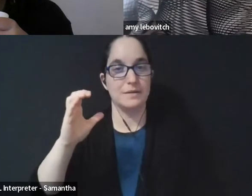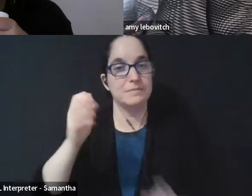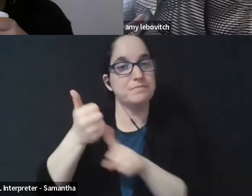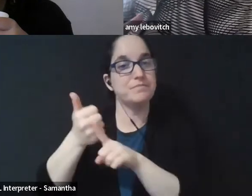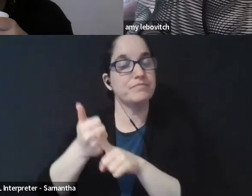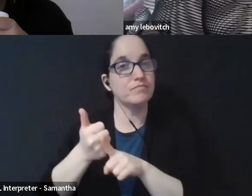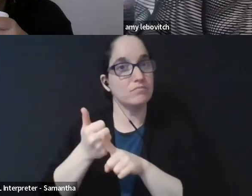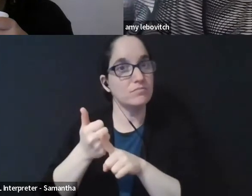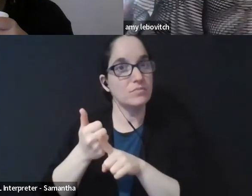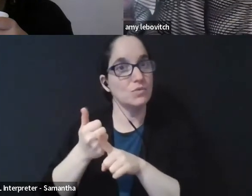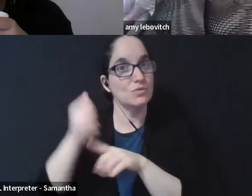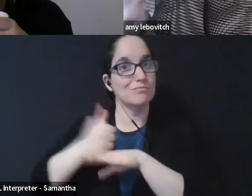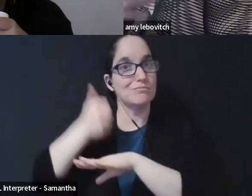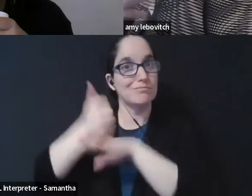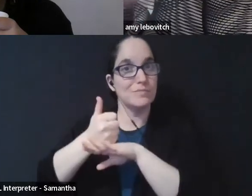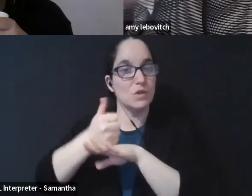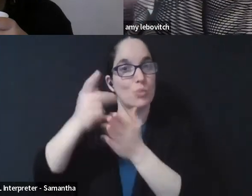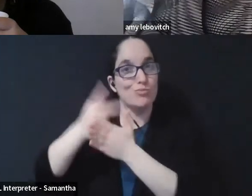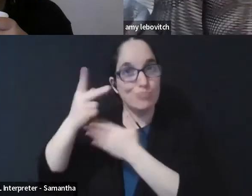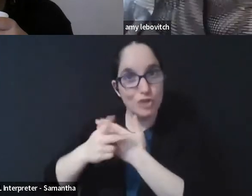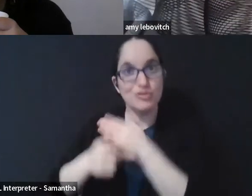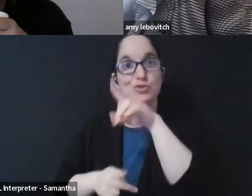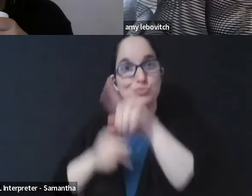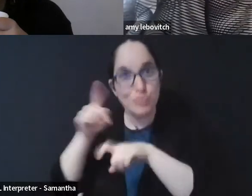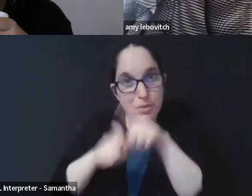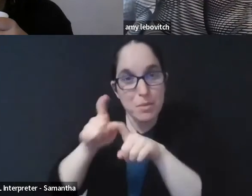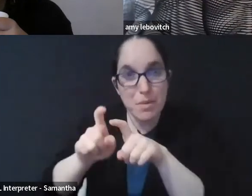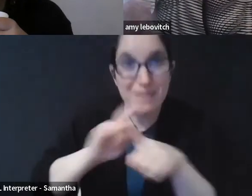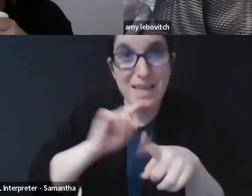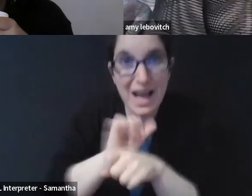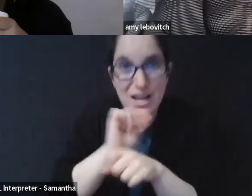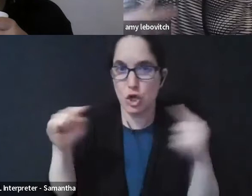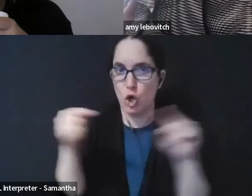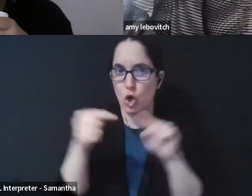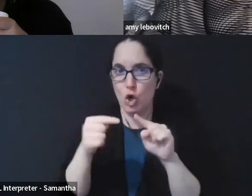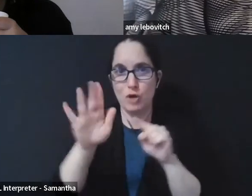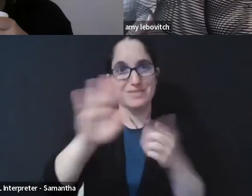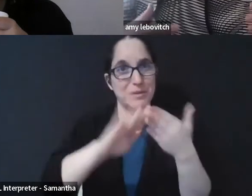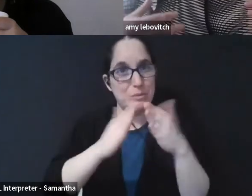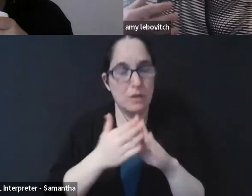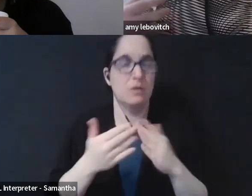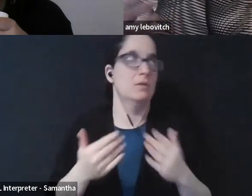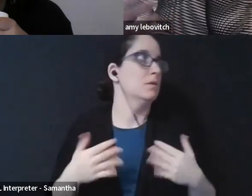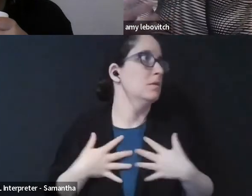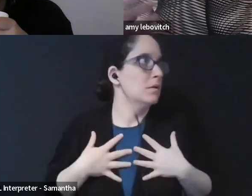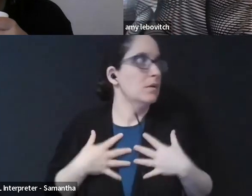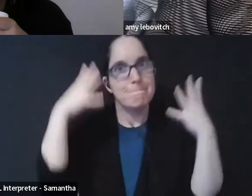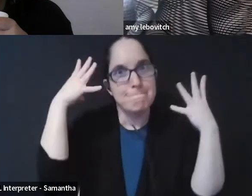drive a project where we can investigate something that's harming our community. And that's like a beautiful thing to have